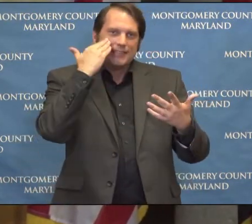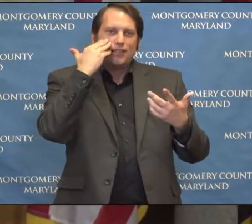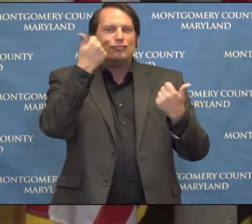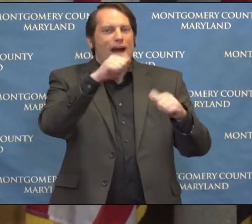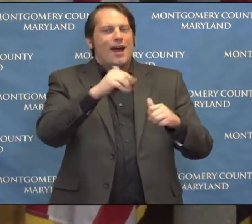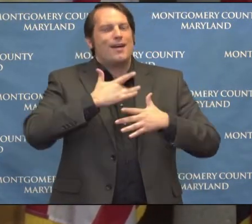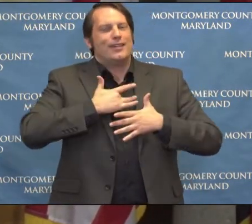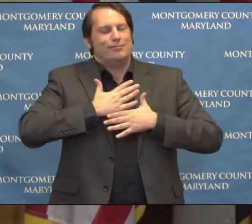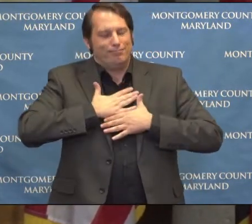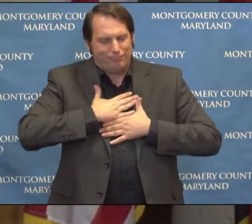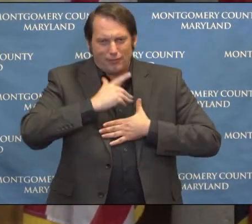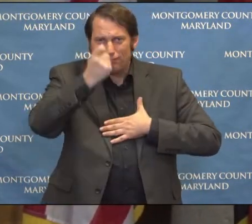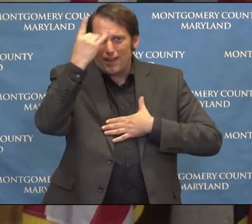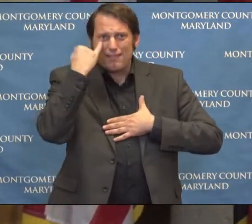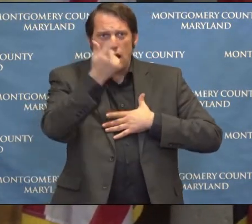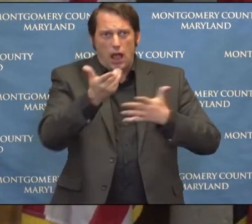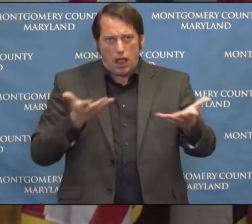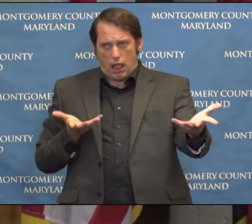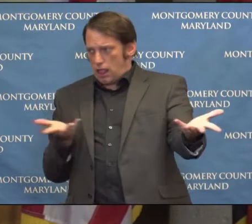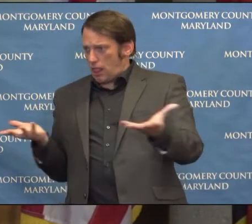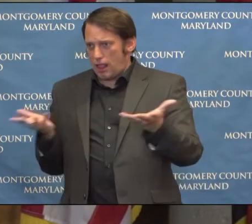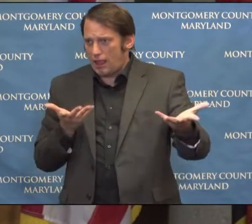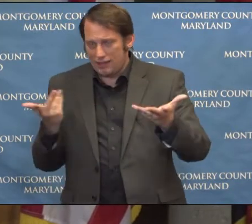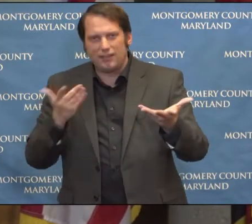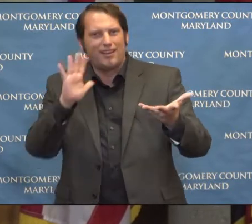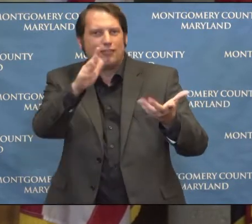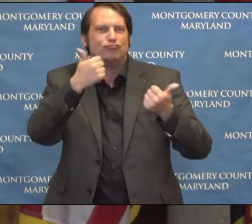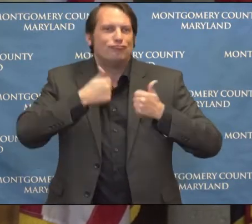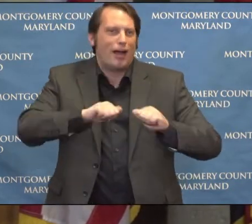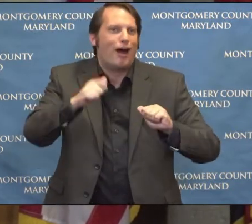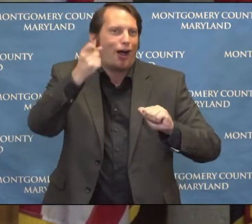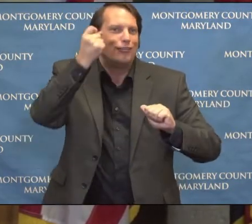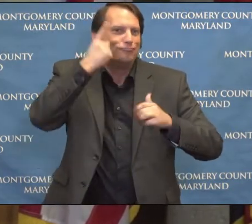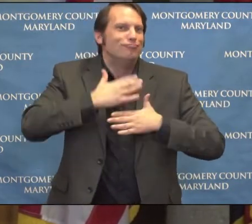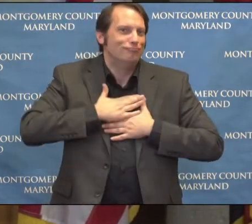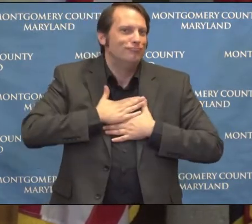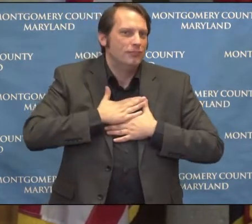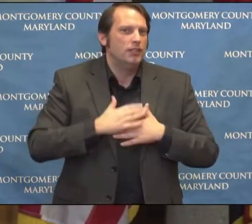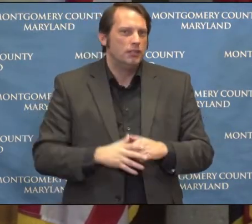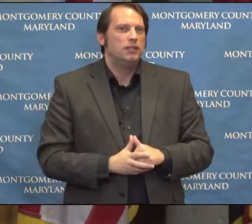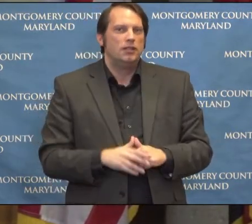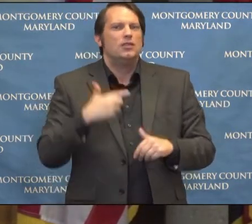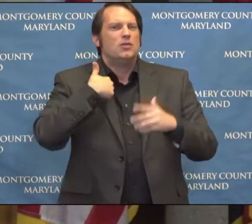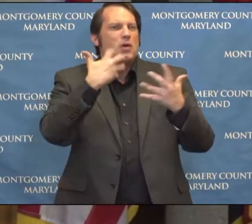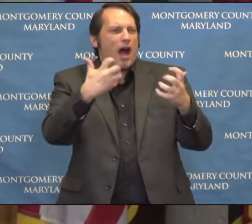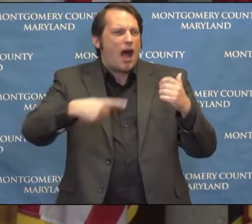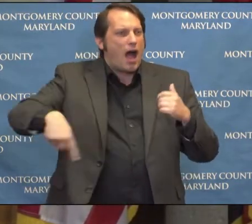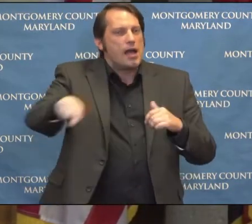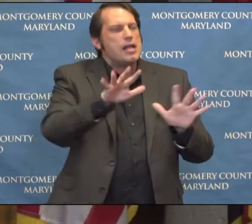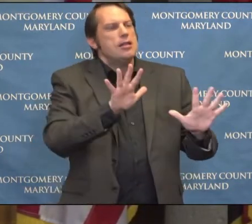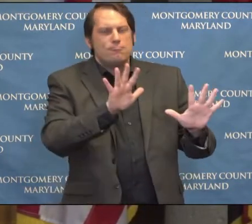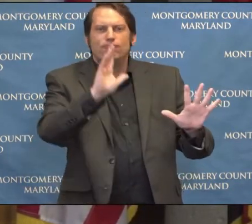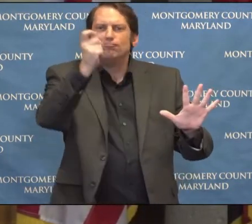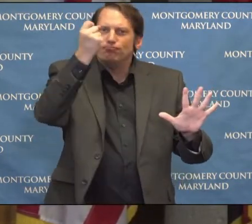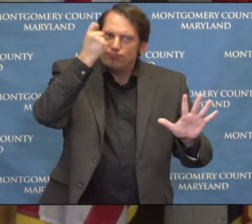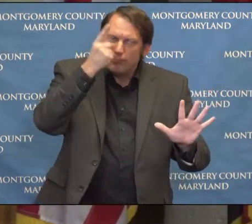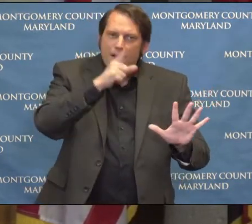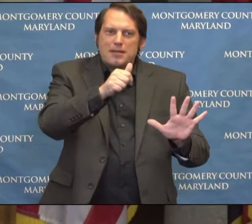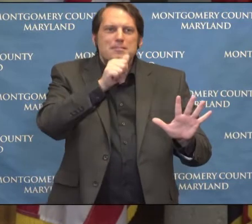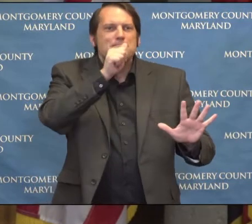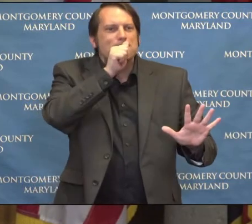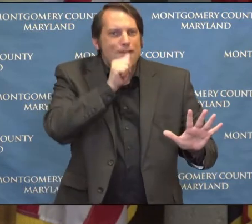just ask everyone to be patient and thoughtful and take care of one another in